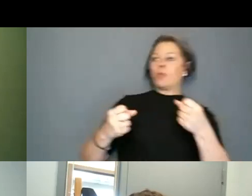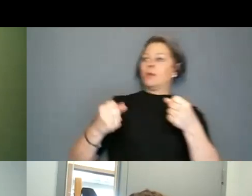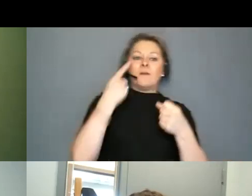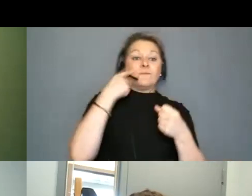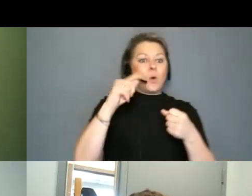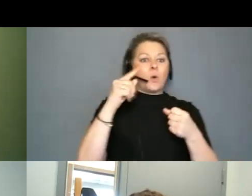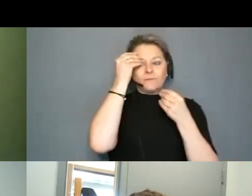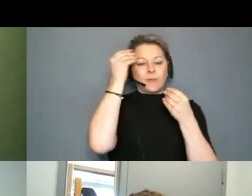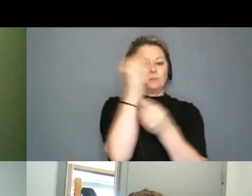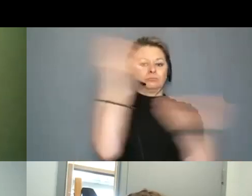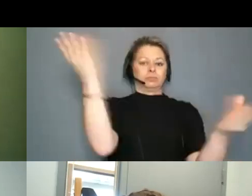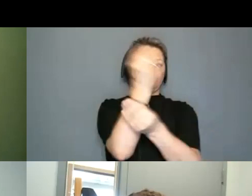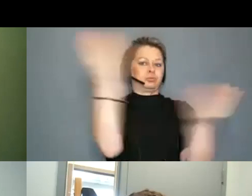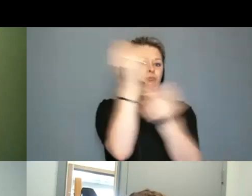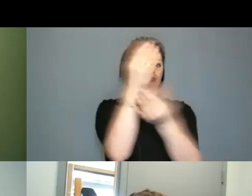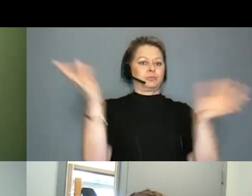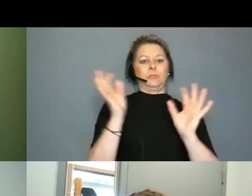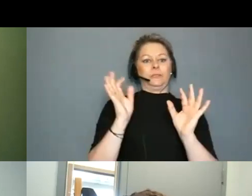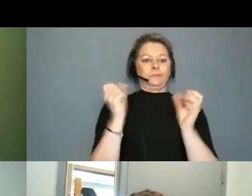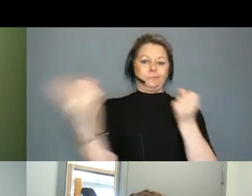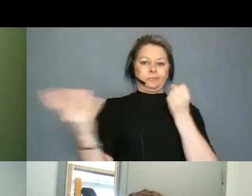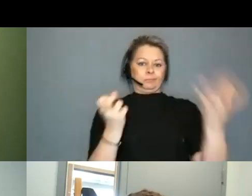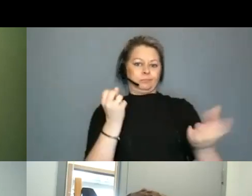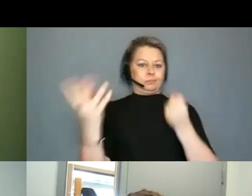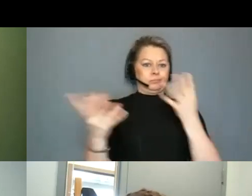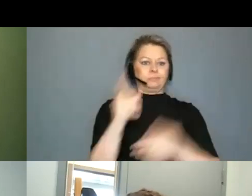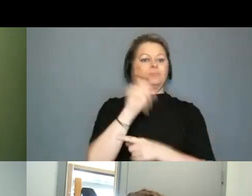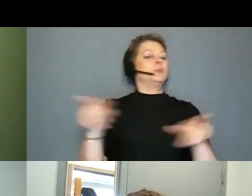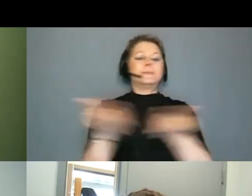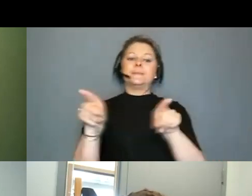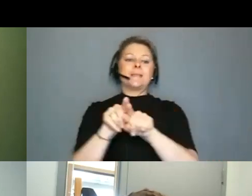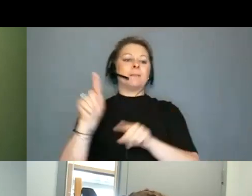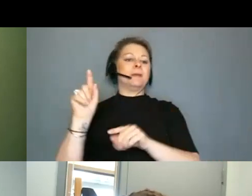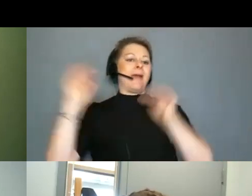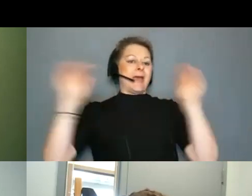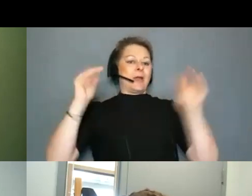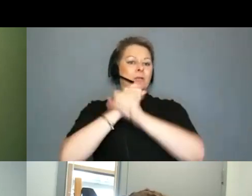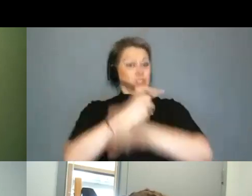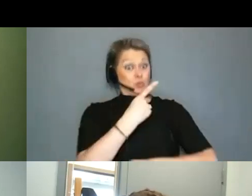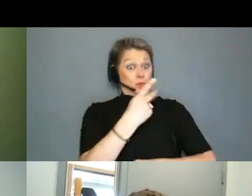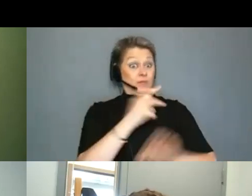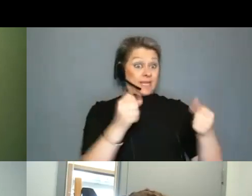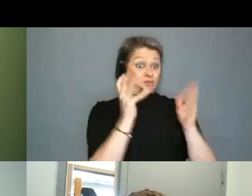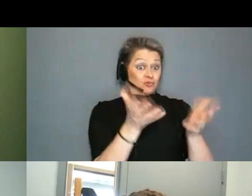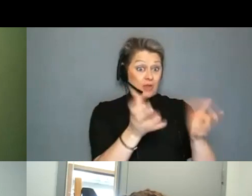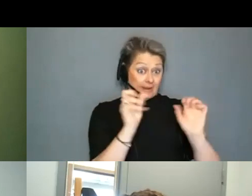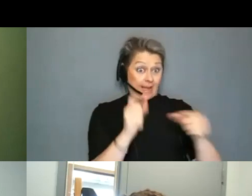information out. So it should be similar with adult protection as well. So I'd like to chat offline about it.